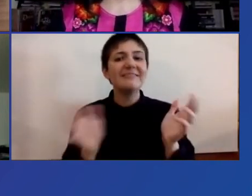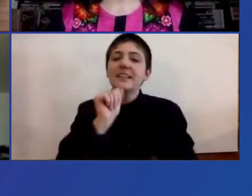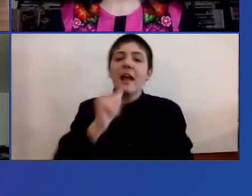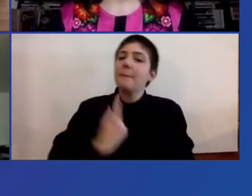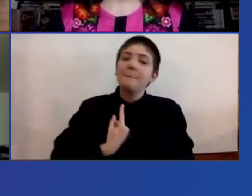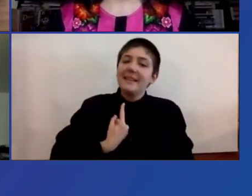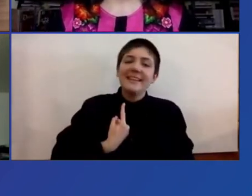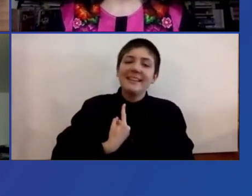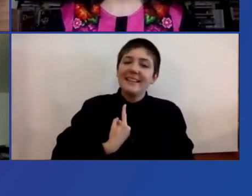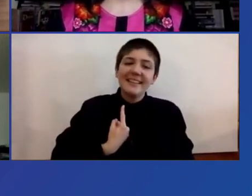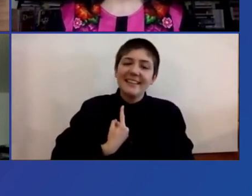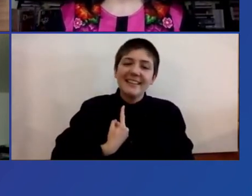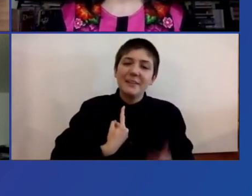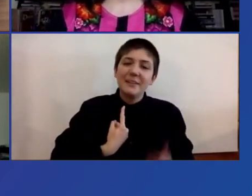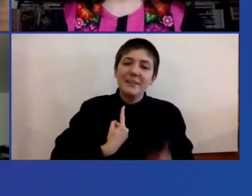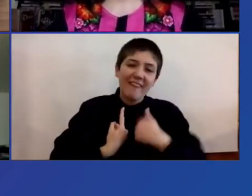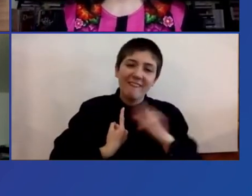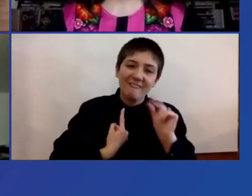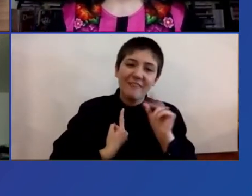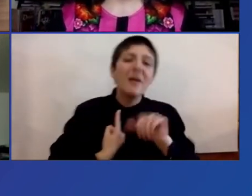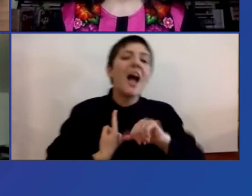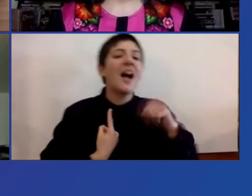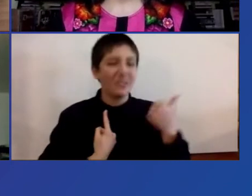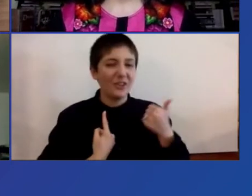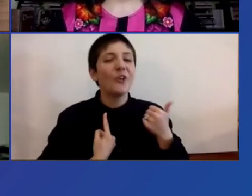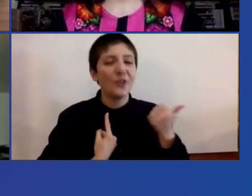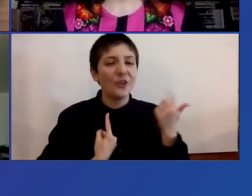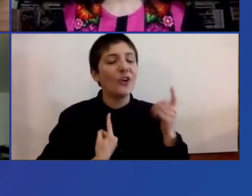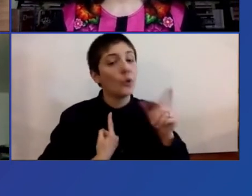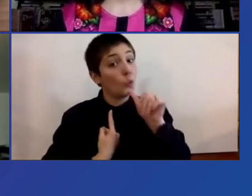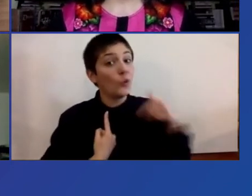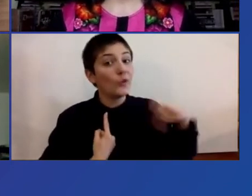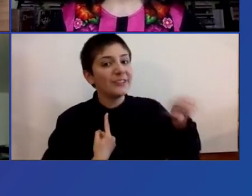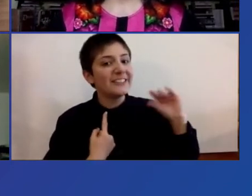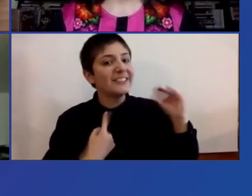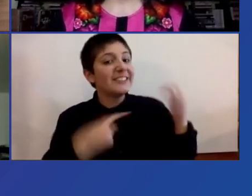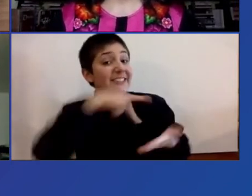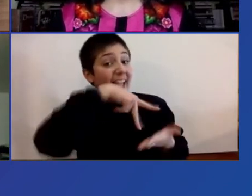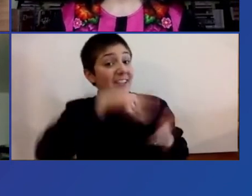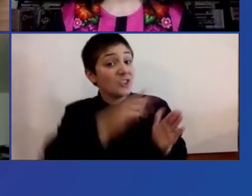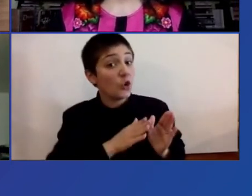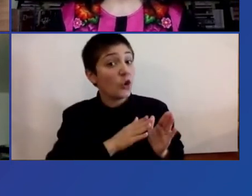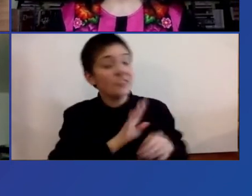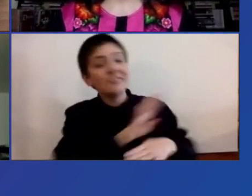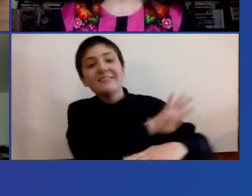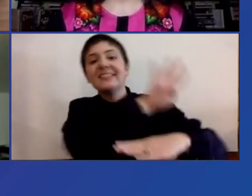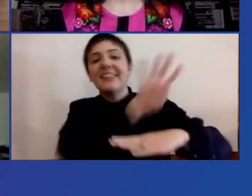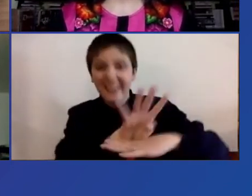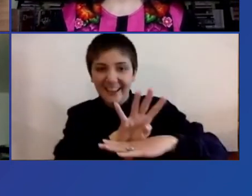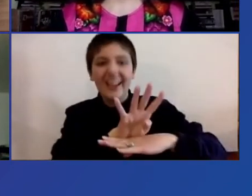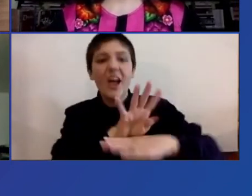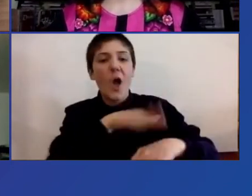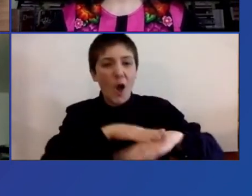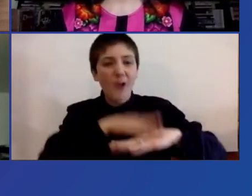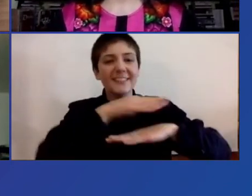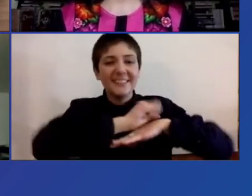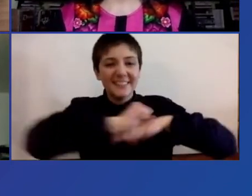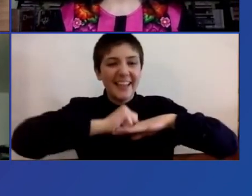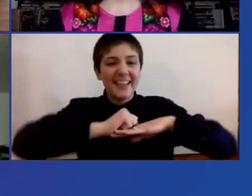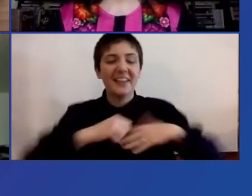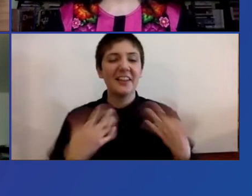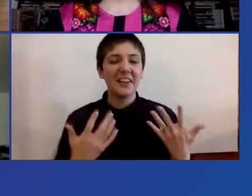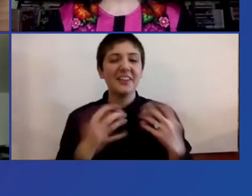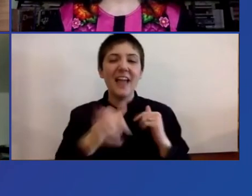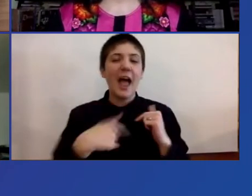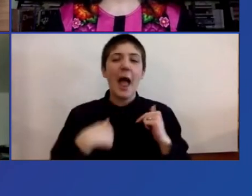not as myself, but somebody else who dances there on stage, not just Sachiyo is doing. I should